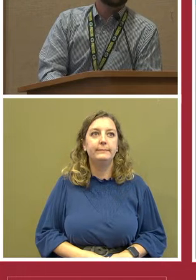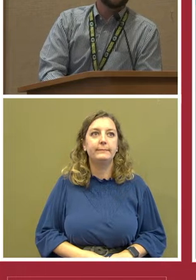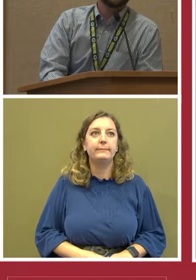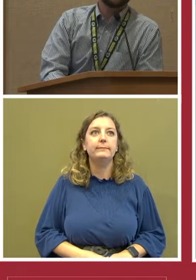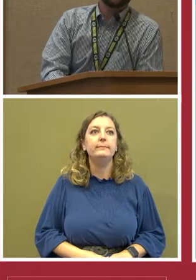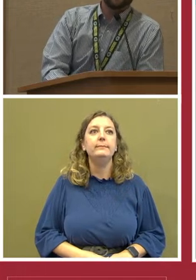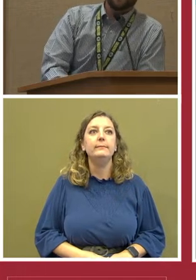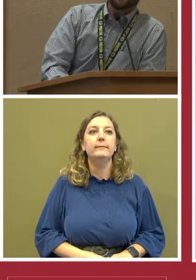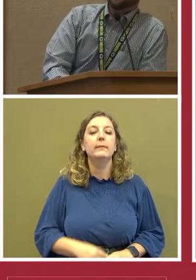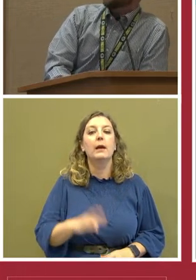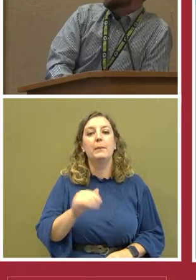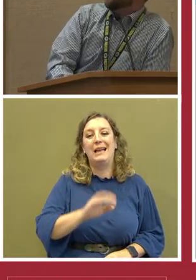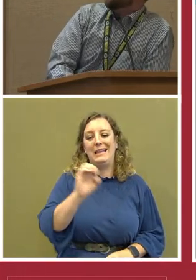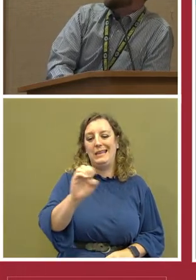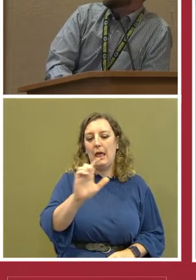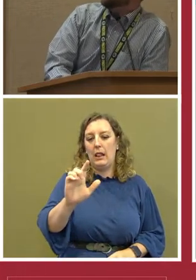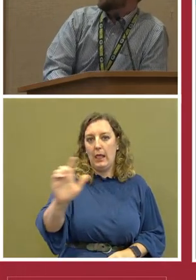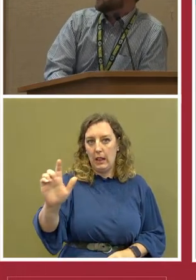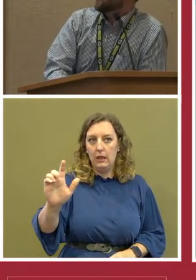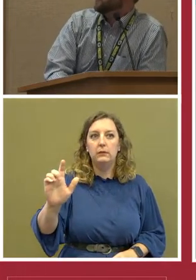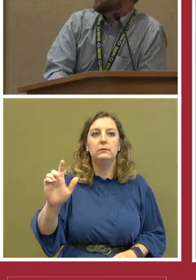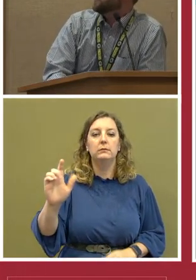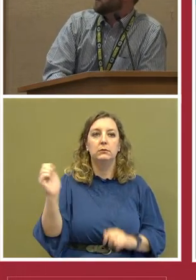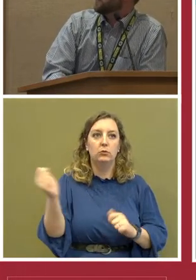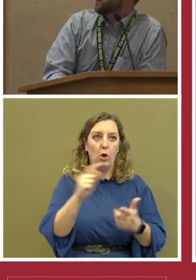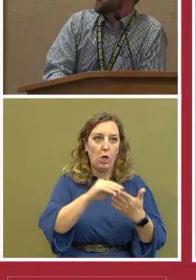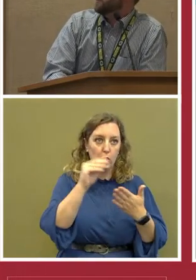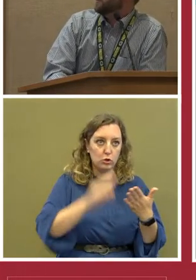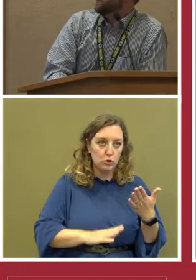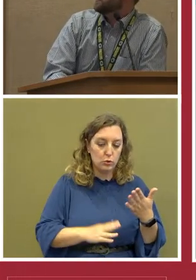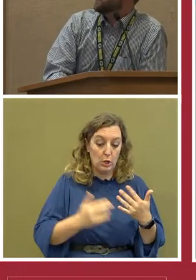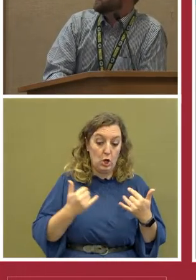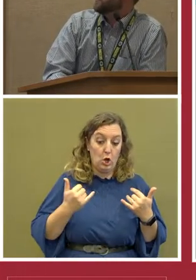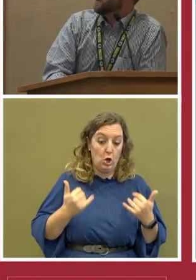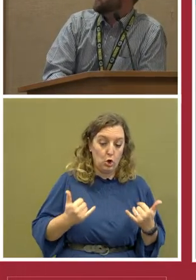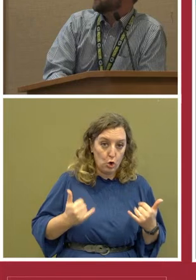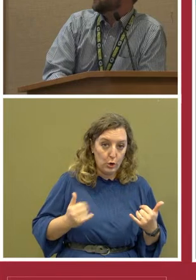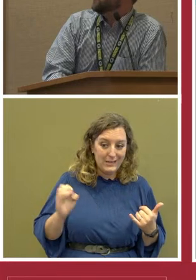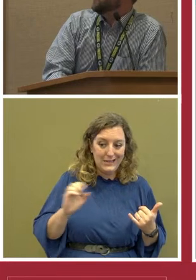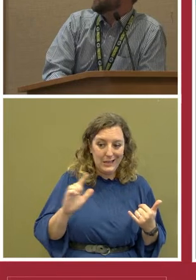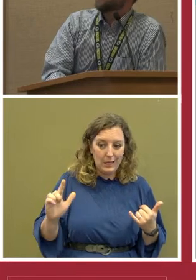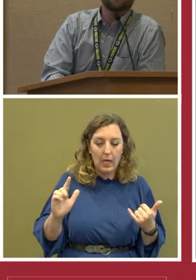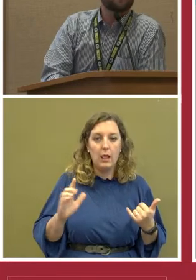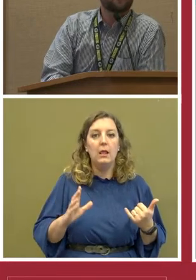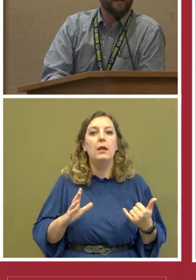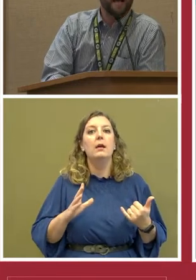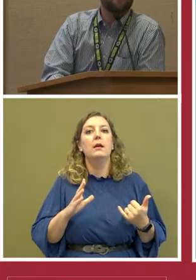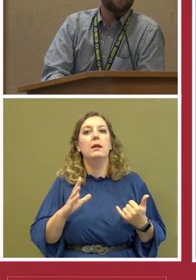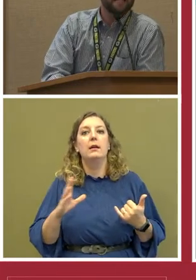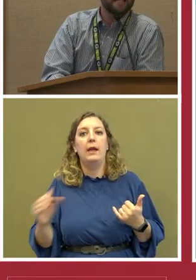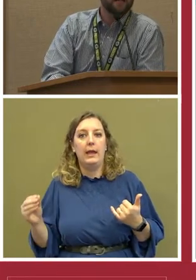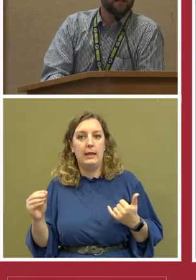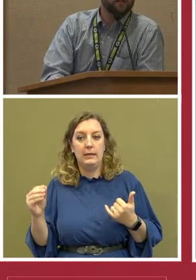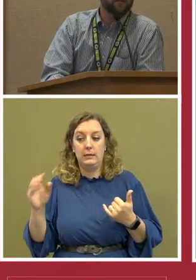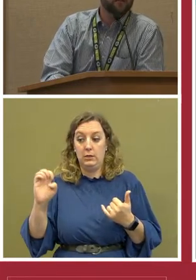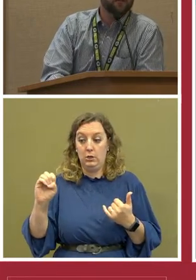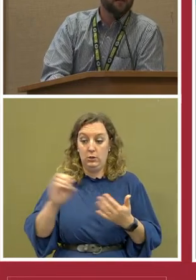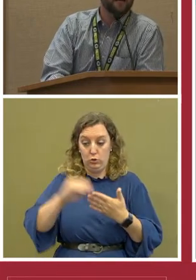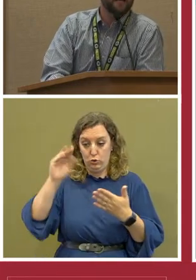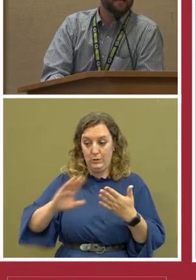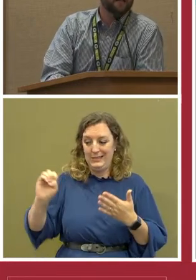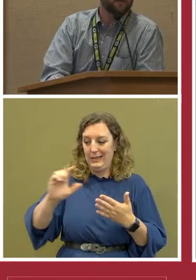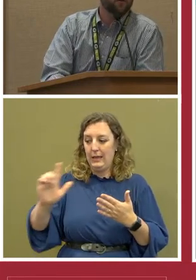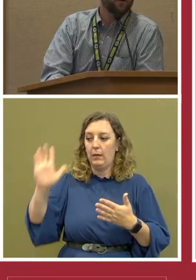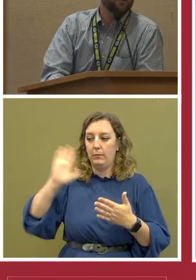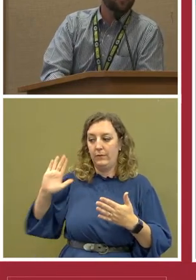Here it is by ELL, all students, current ELL students in high school, students who have been ELL students